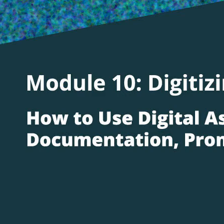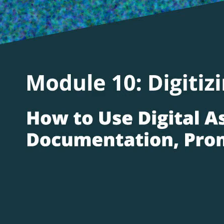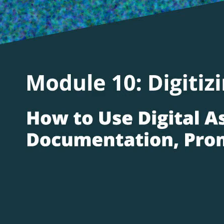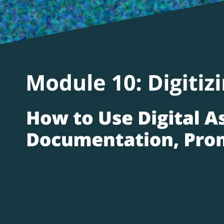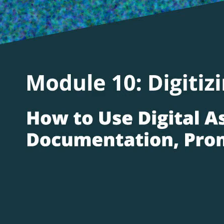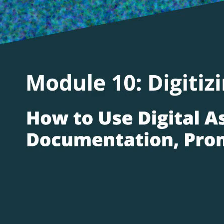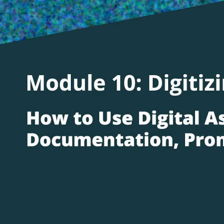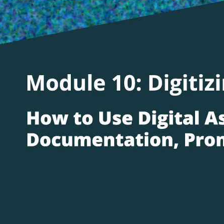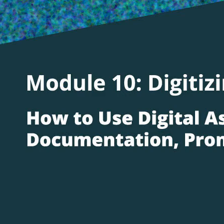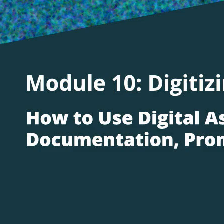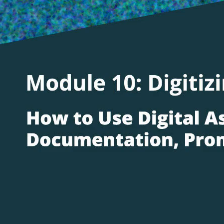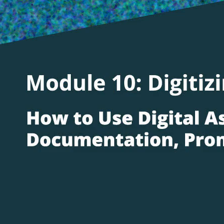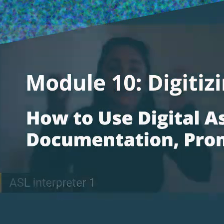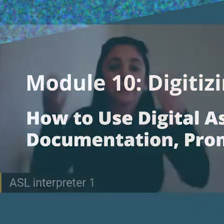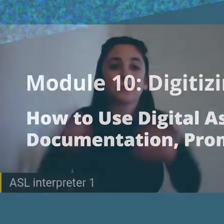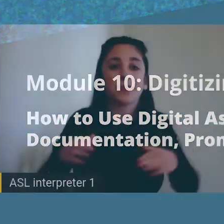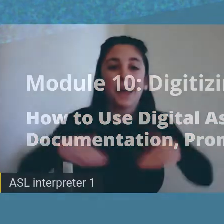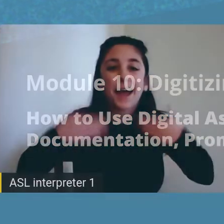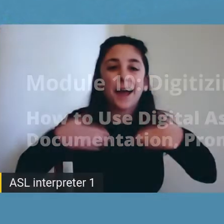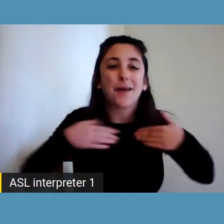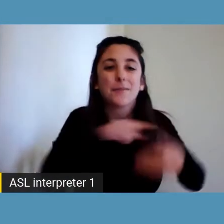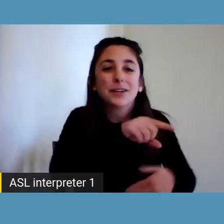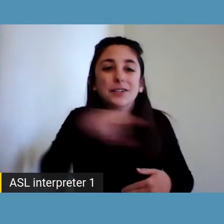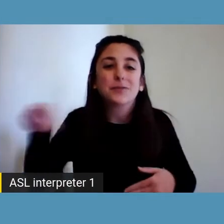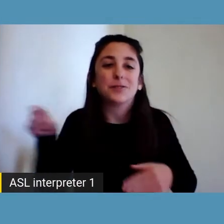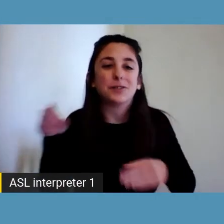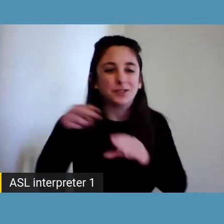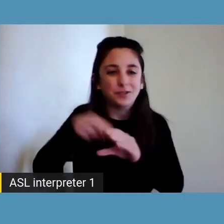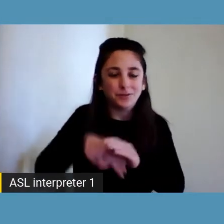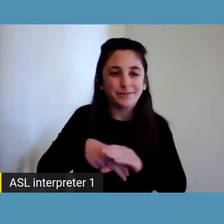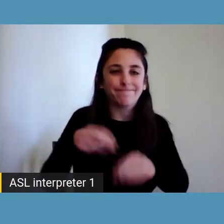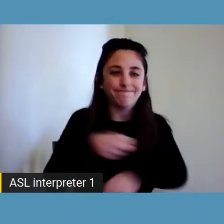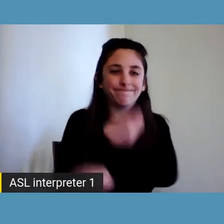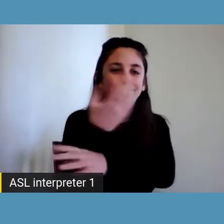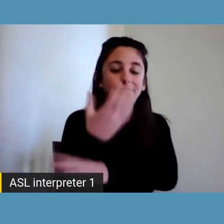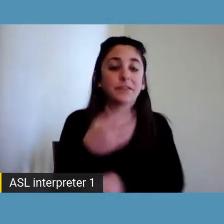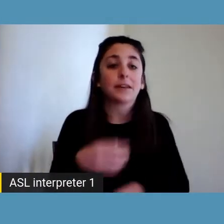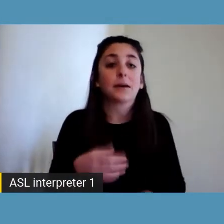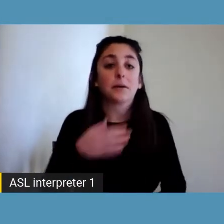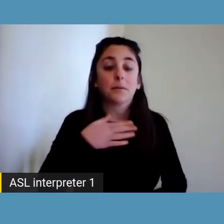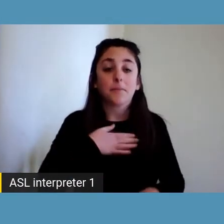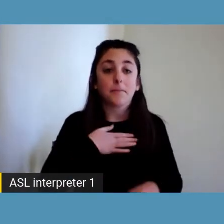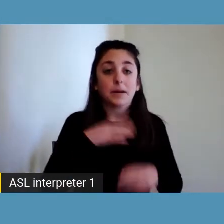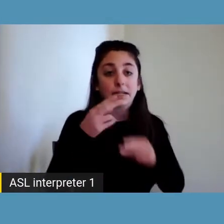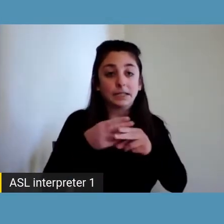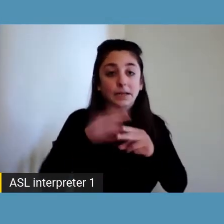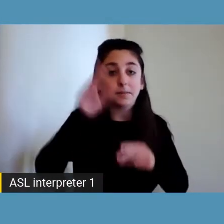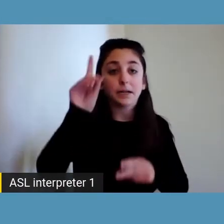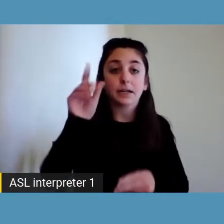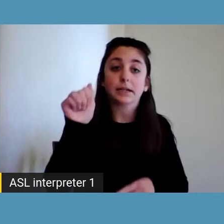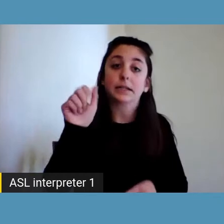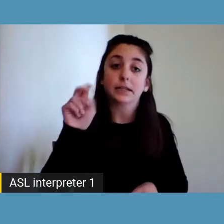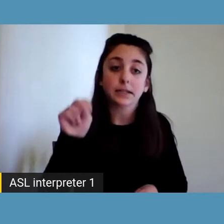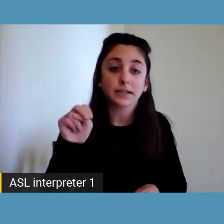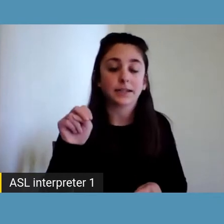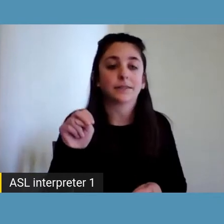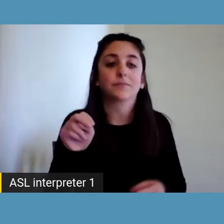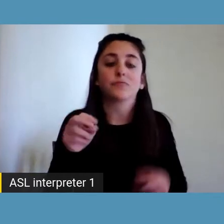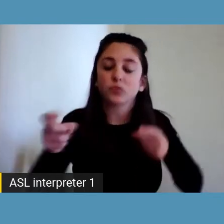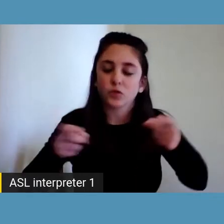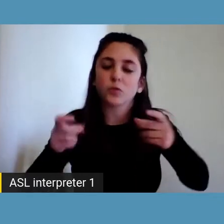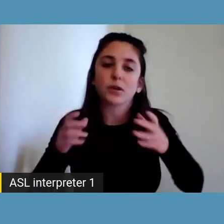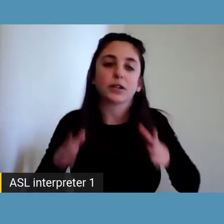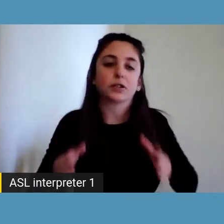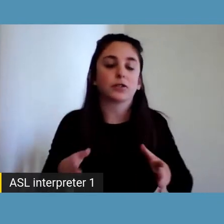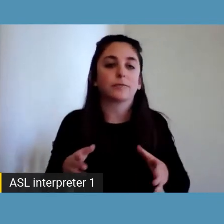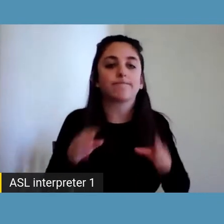and we are delighted to have you with us here today. My name is Dan Yeager, and I'm the Executive Director of the New England Museum Association, and I'll be your